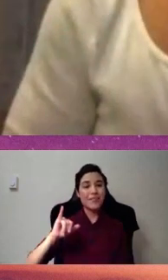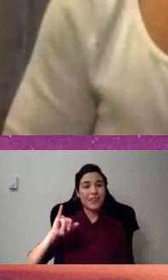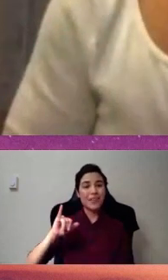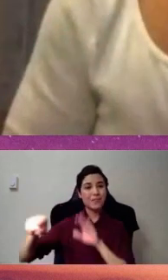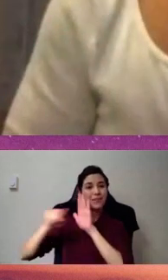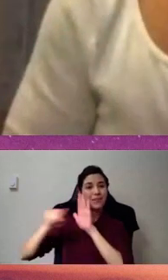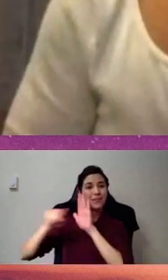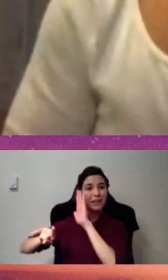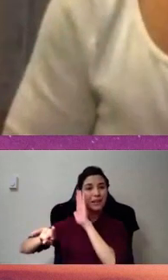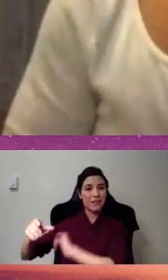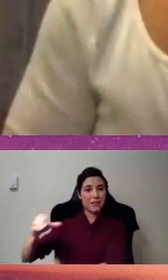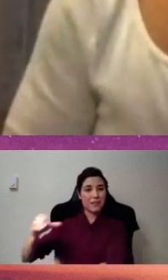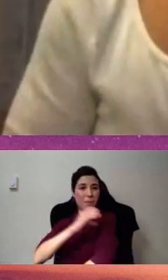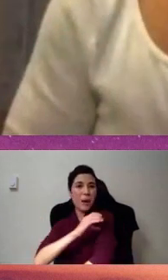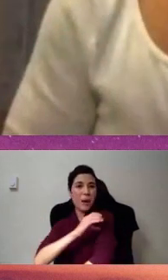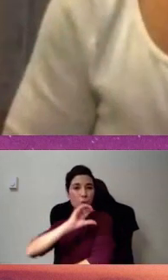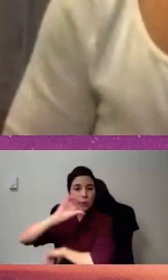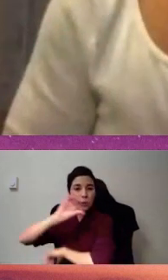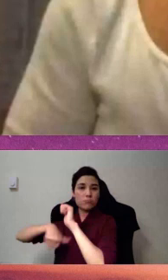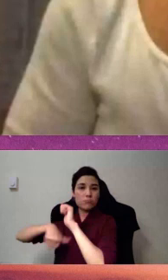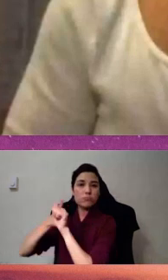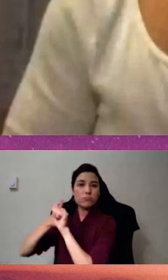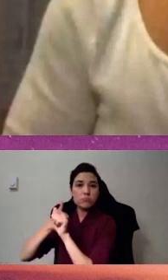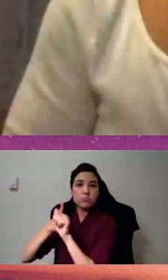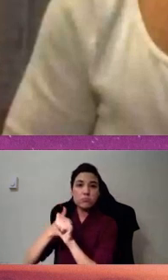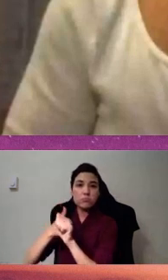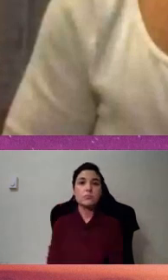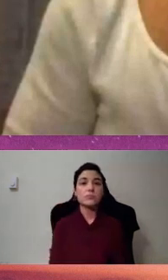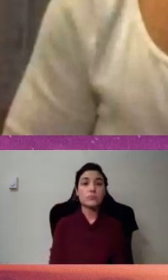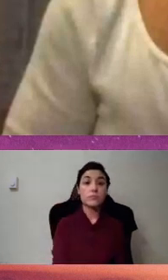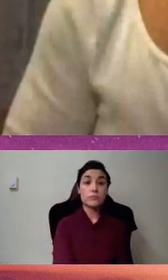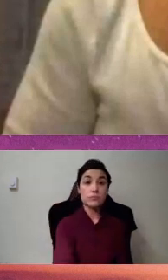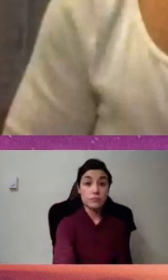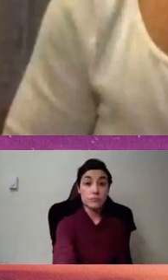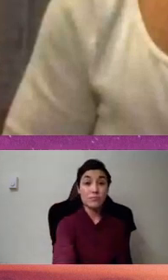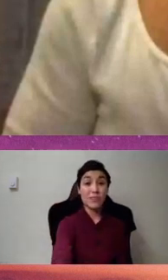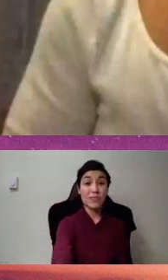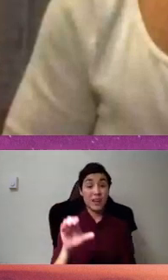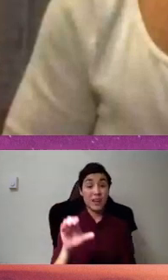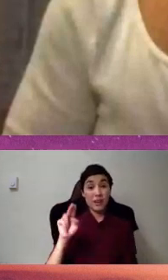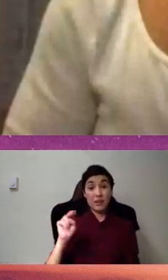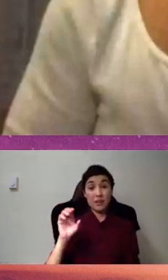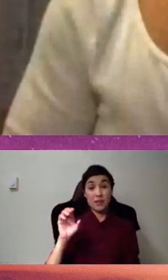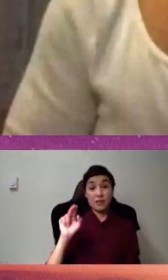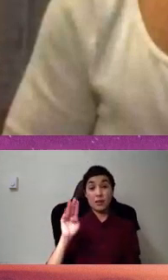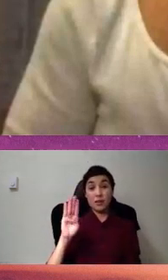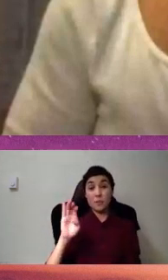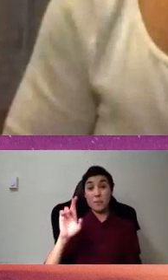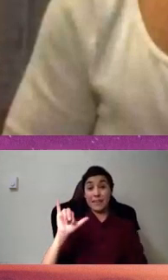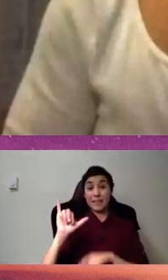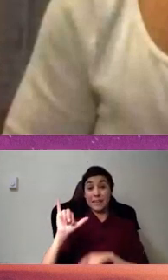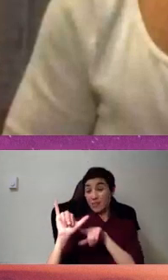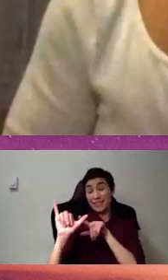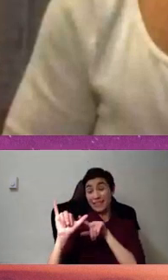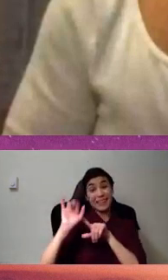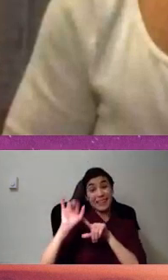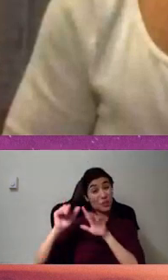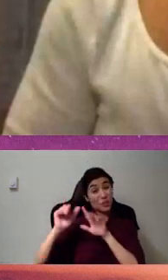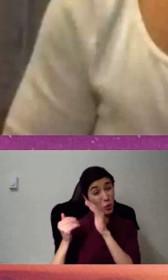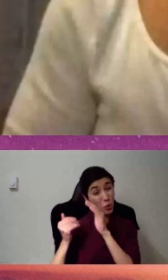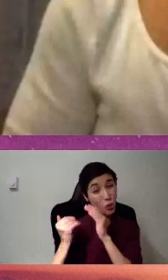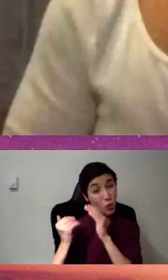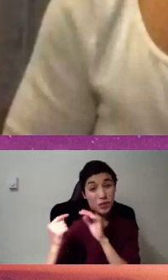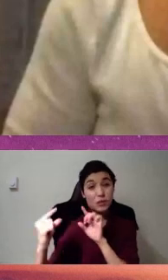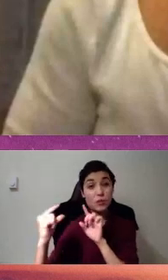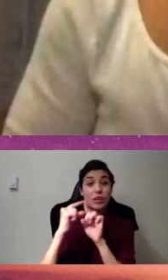I also identify as non-binary. It's just that word is the closest thing that I can pick out of this, like the vocabulary that represents the